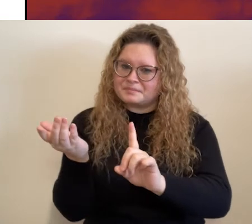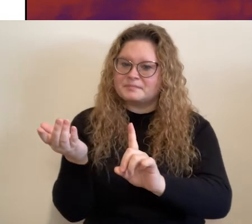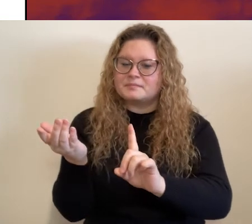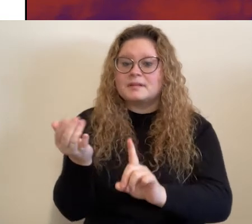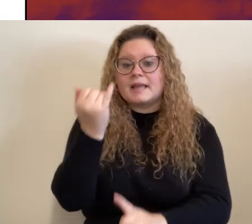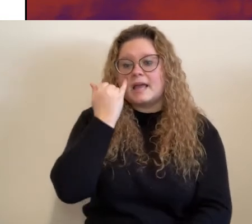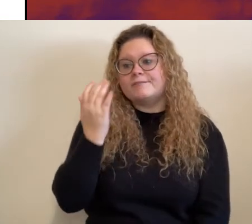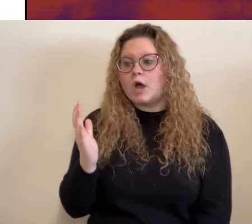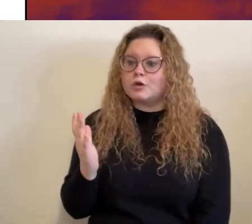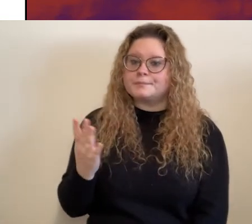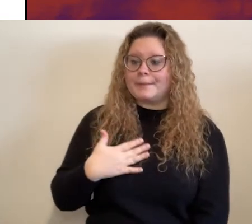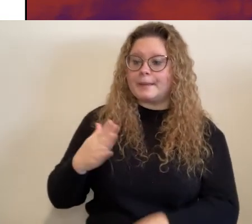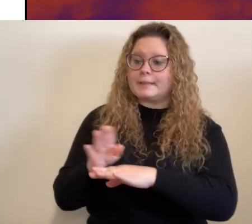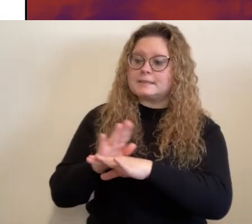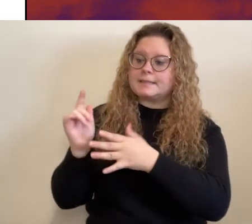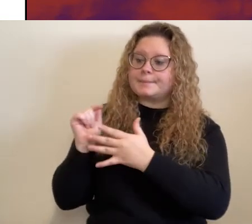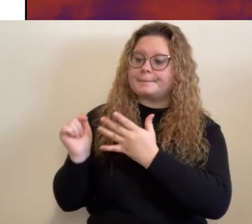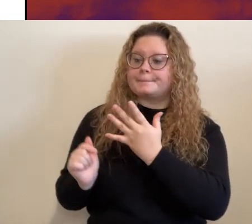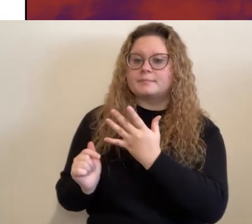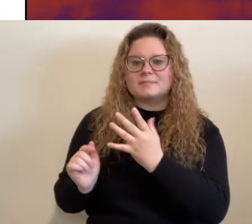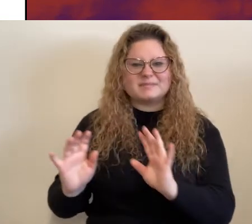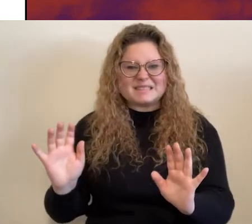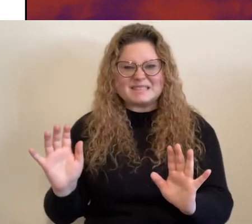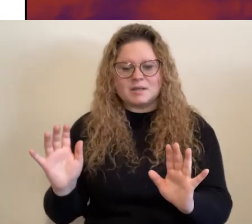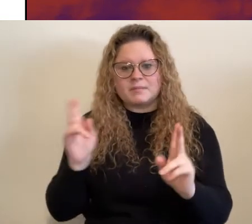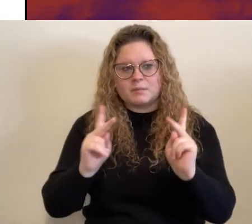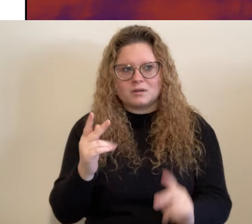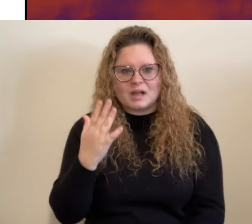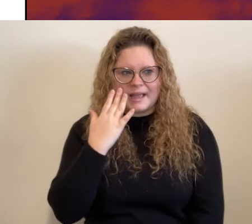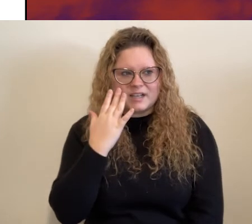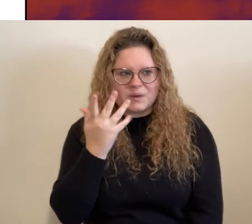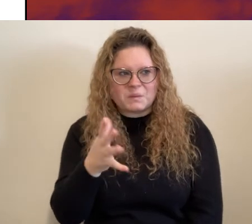you curate, but don't curate where it's you're curating it to death and people notice.